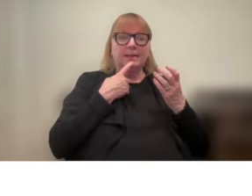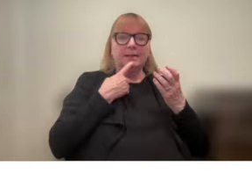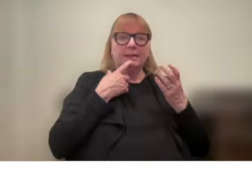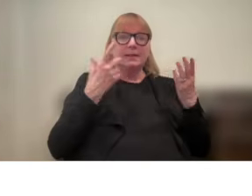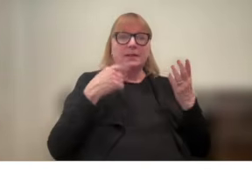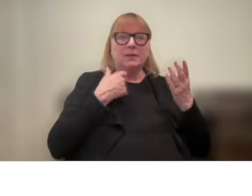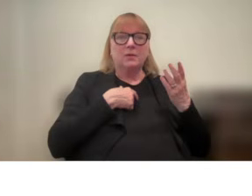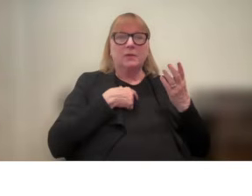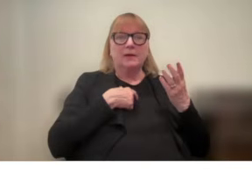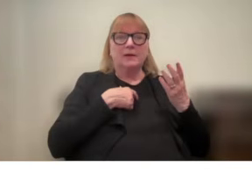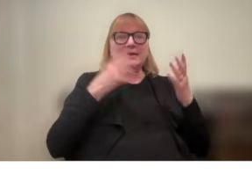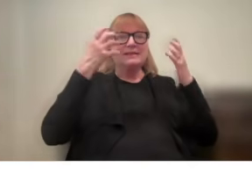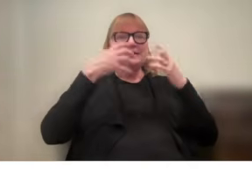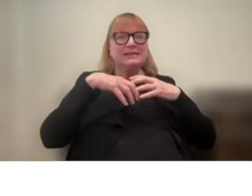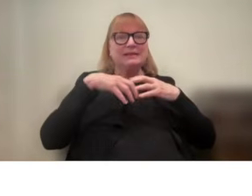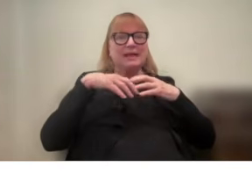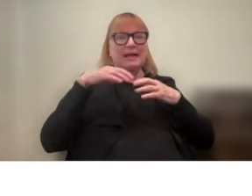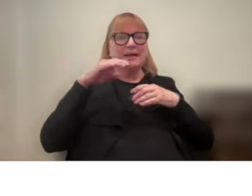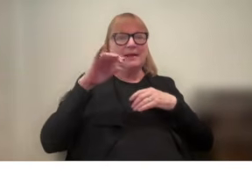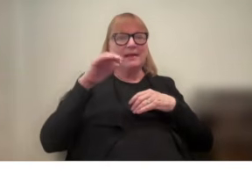we're kind of gonna like synthesize these.